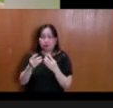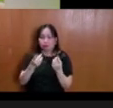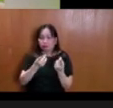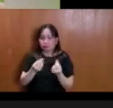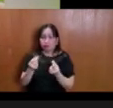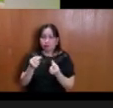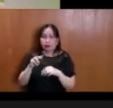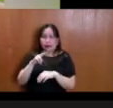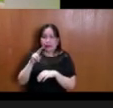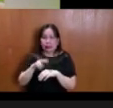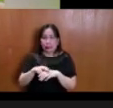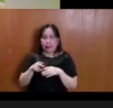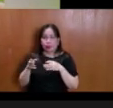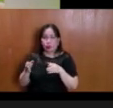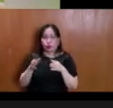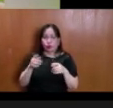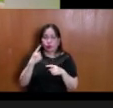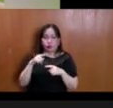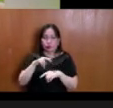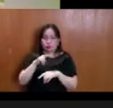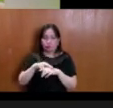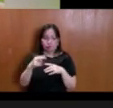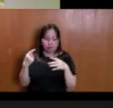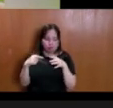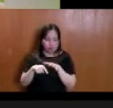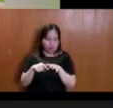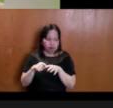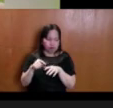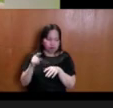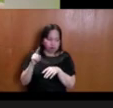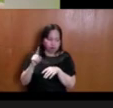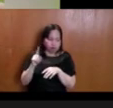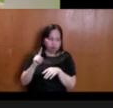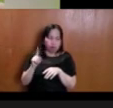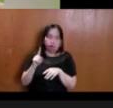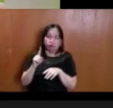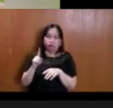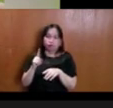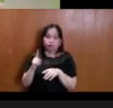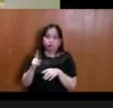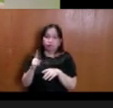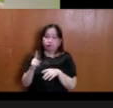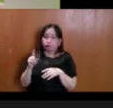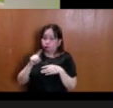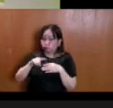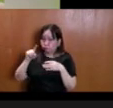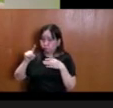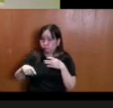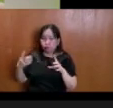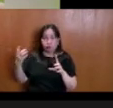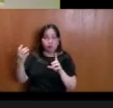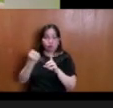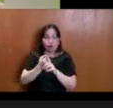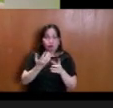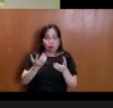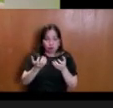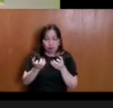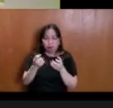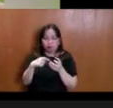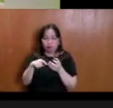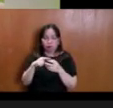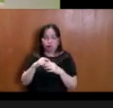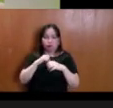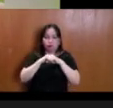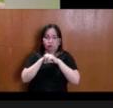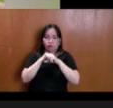national strategy for financial inclusion. So one of the key desired outcome there is the